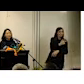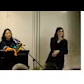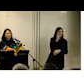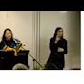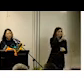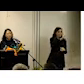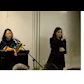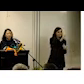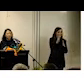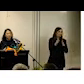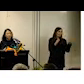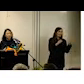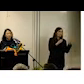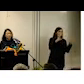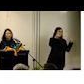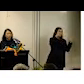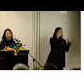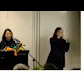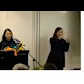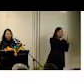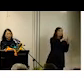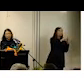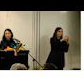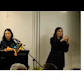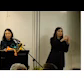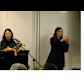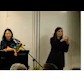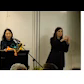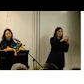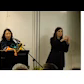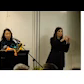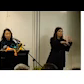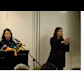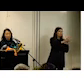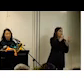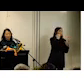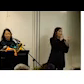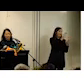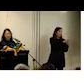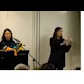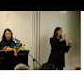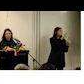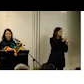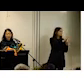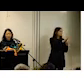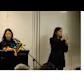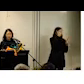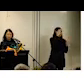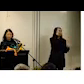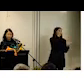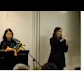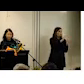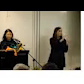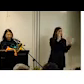can see the significant brain shrinkage over time. So it's filled with black space. So the brain has lost